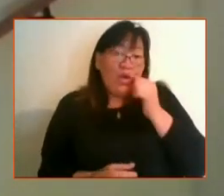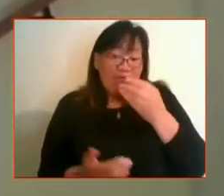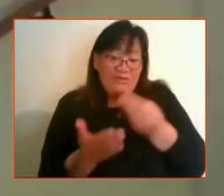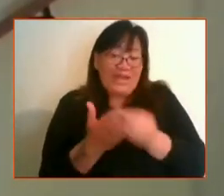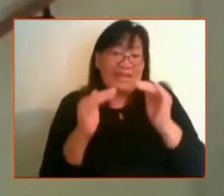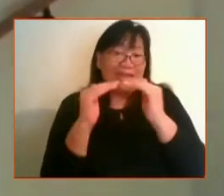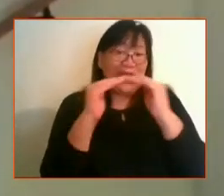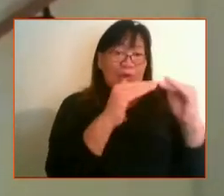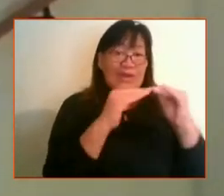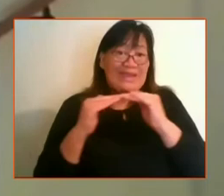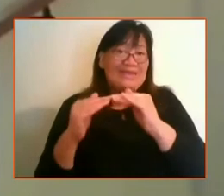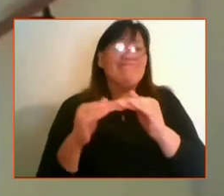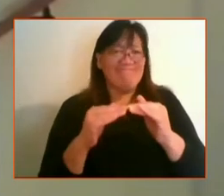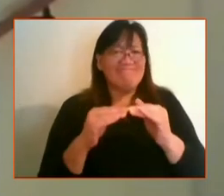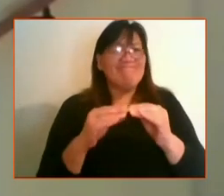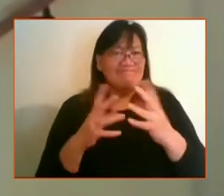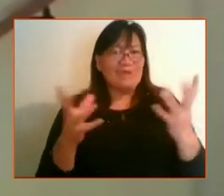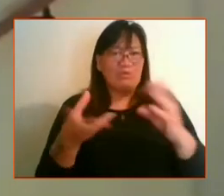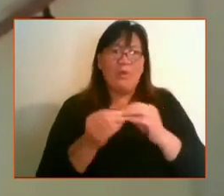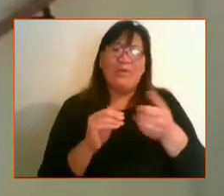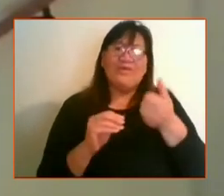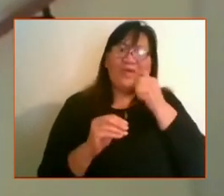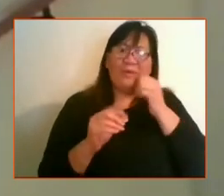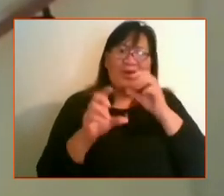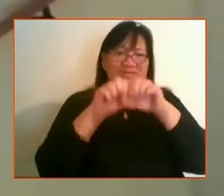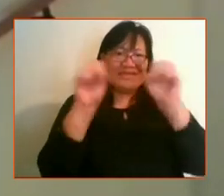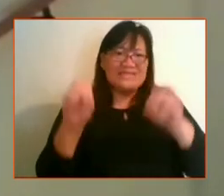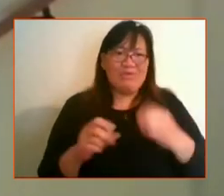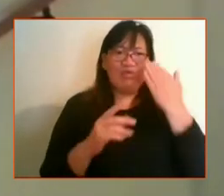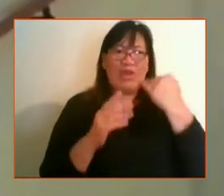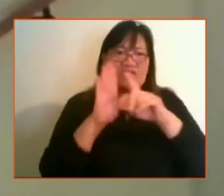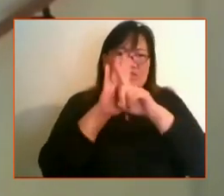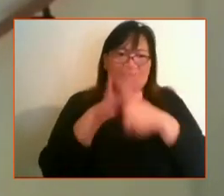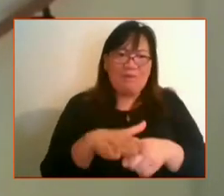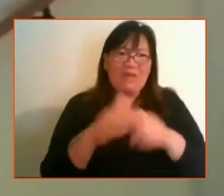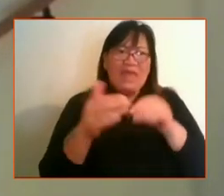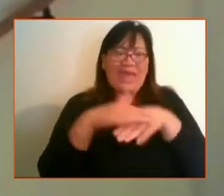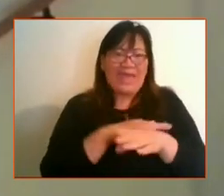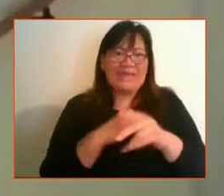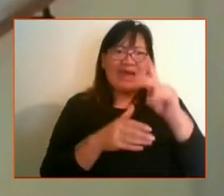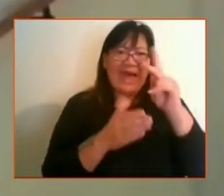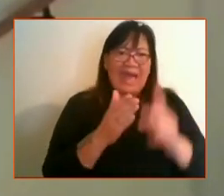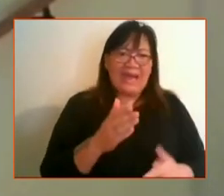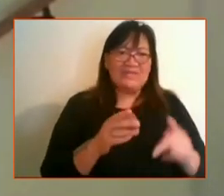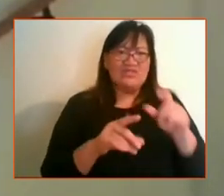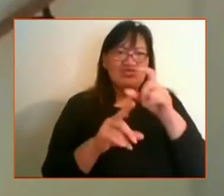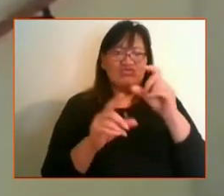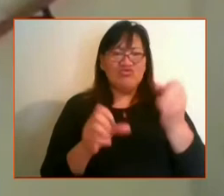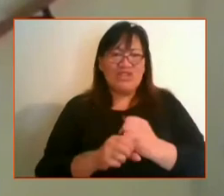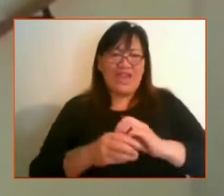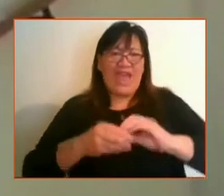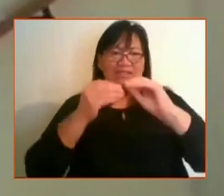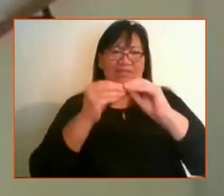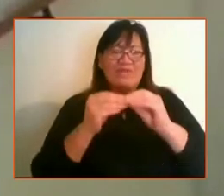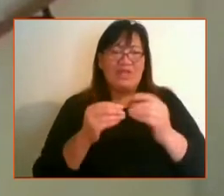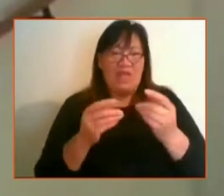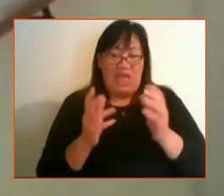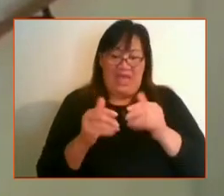You know, we've heard that there's systemic racism inside of the way that funds are